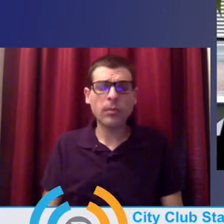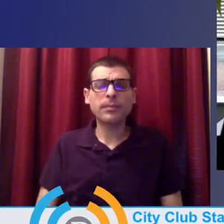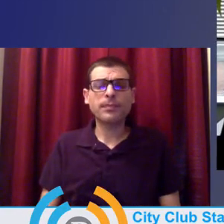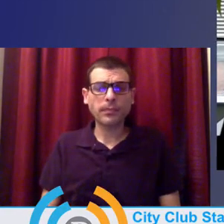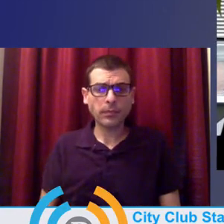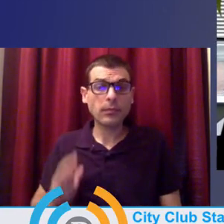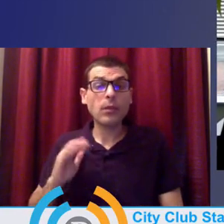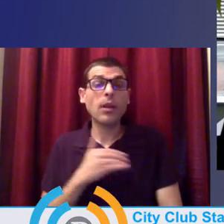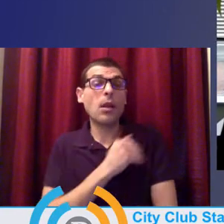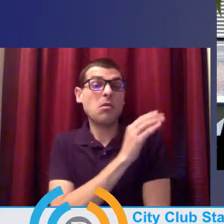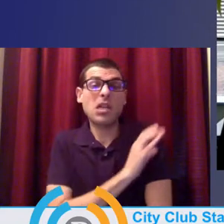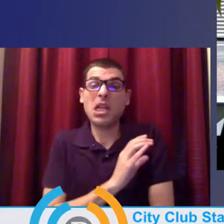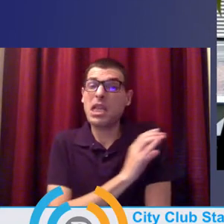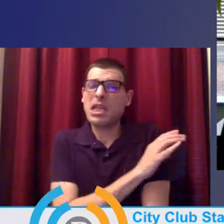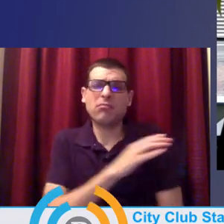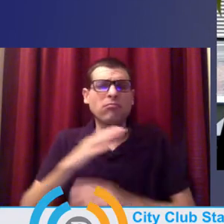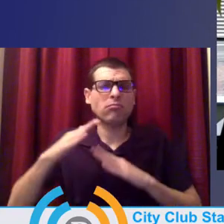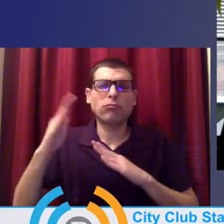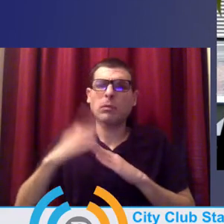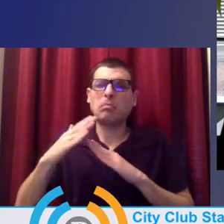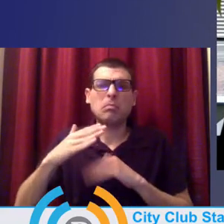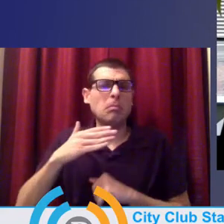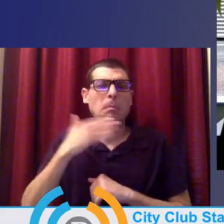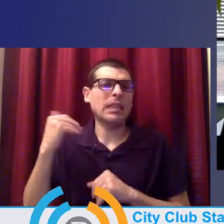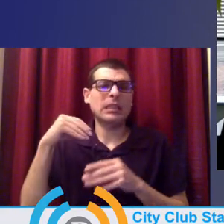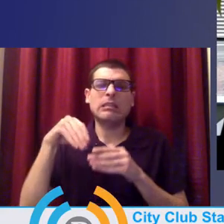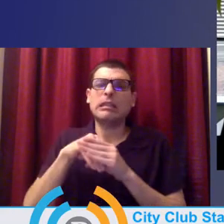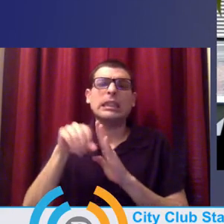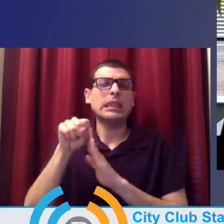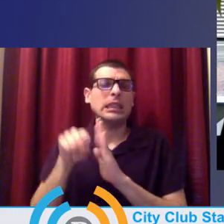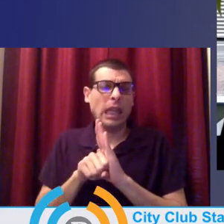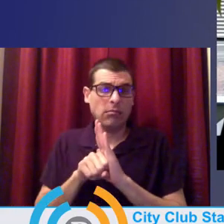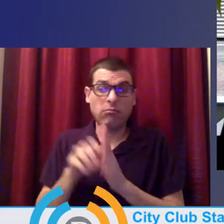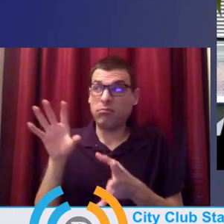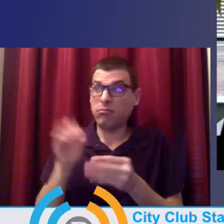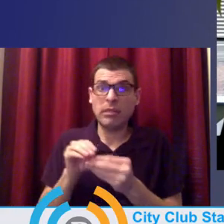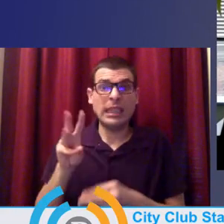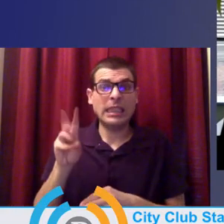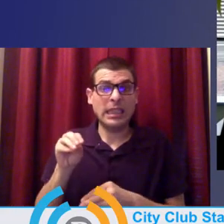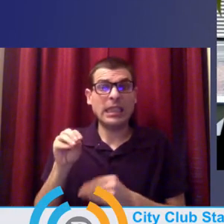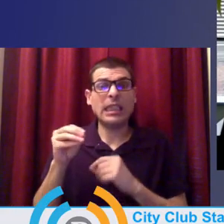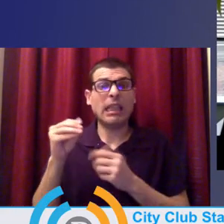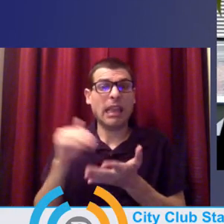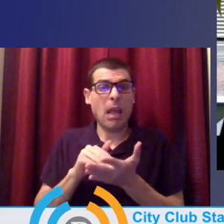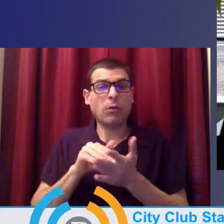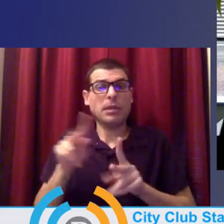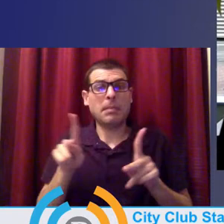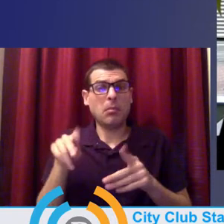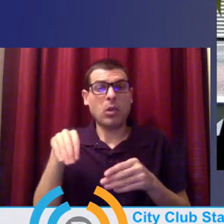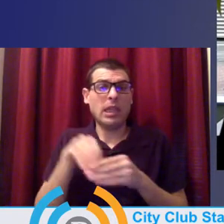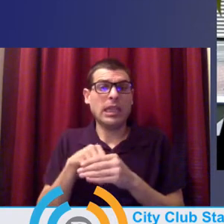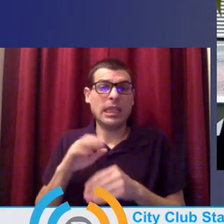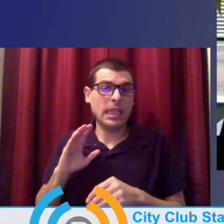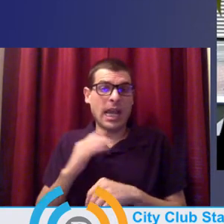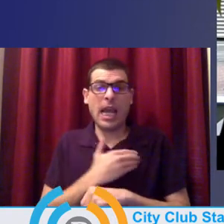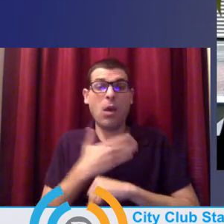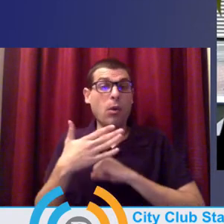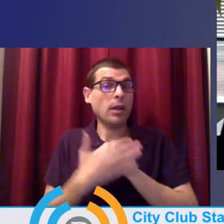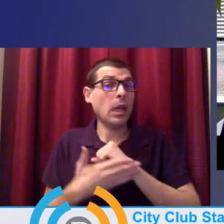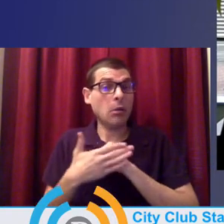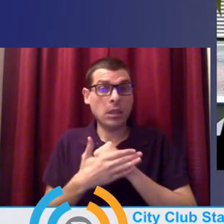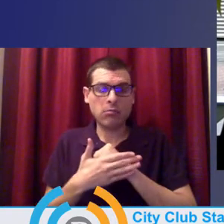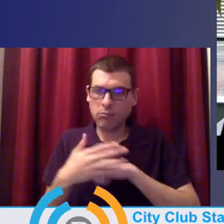clinic system in the state of Oregon. 60,000 people in Multnomah County use county health clinics